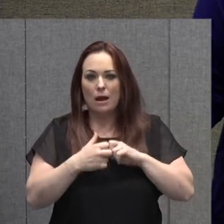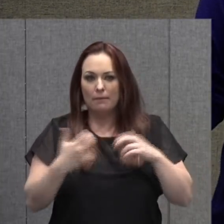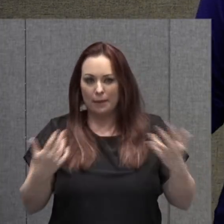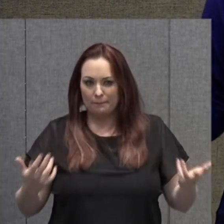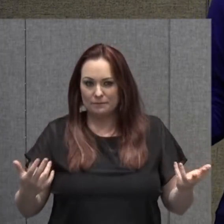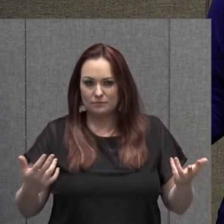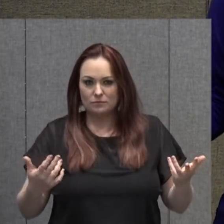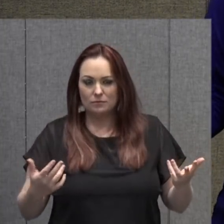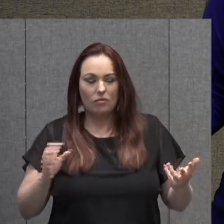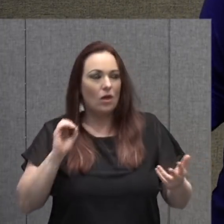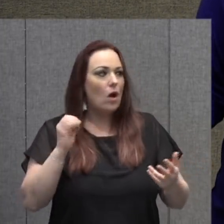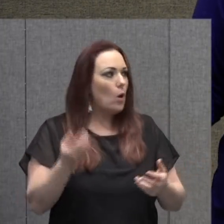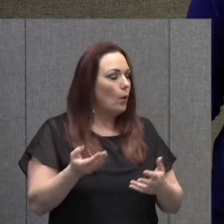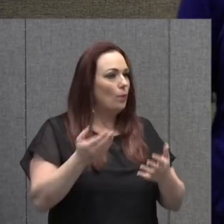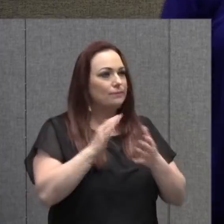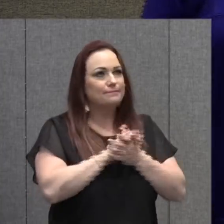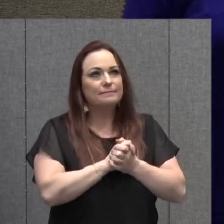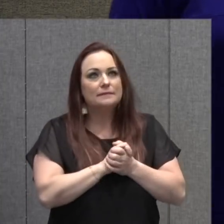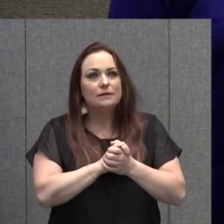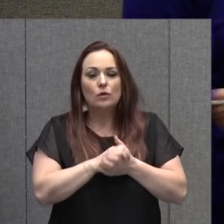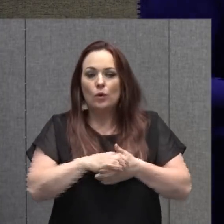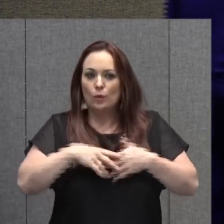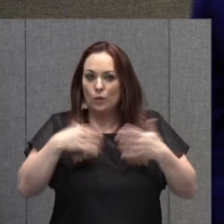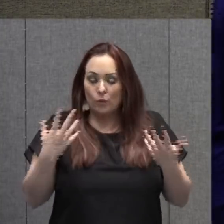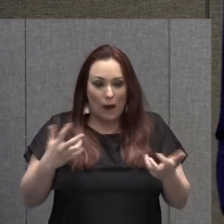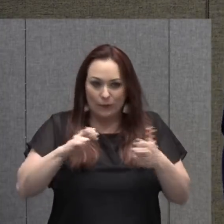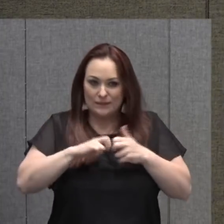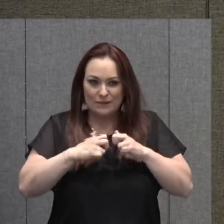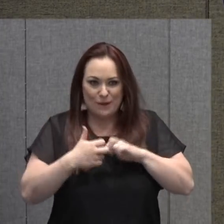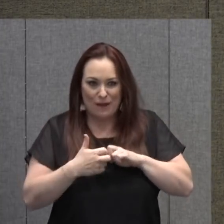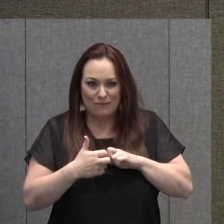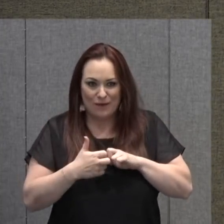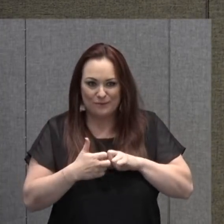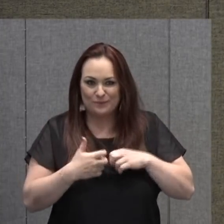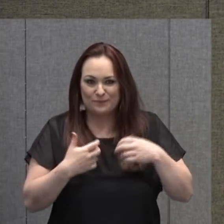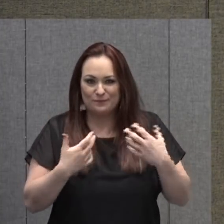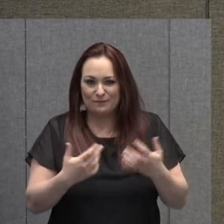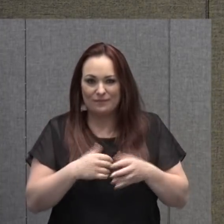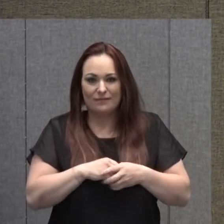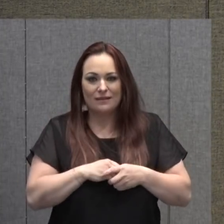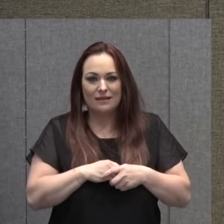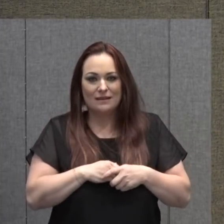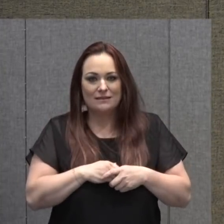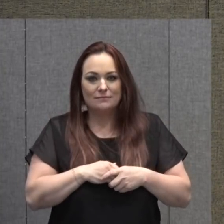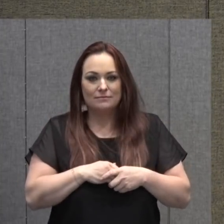what was the problem in this? Well, the problem was with all three little pigs.